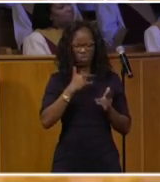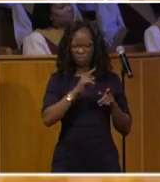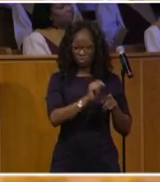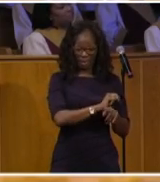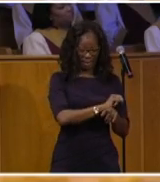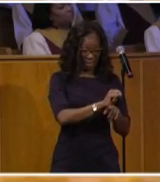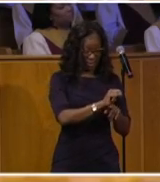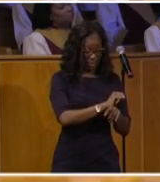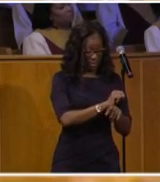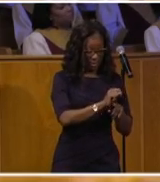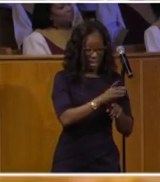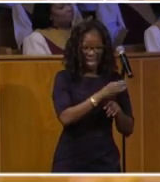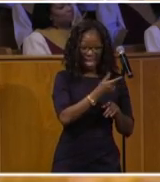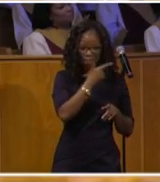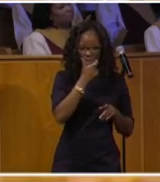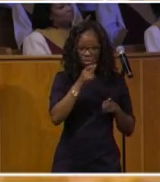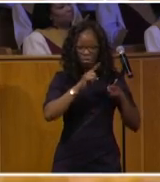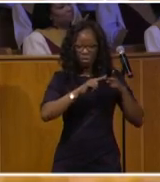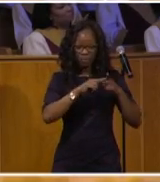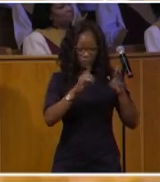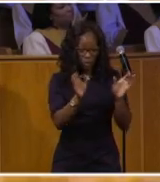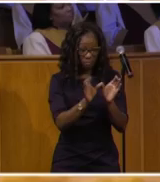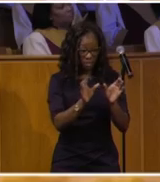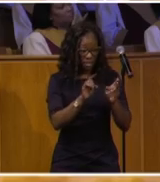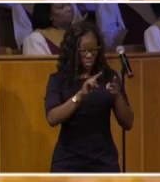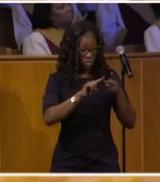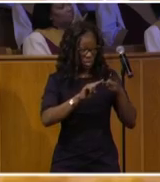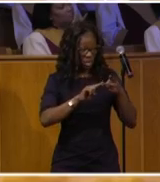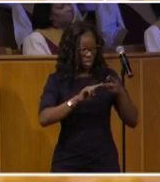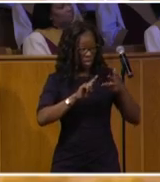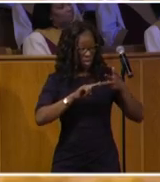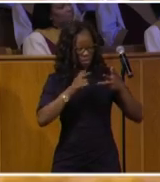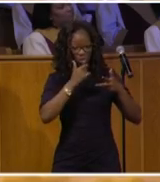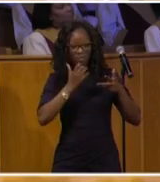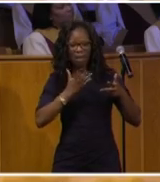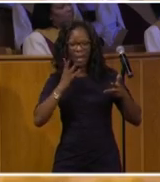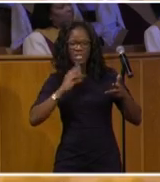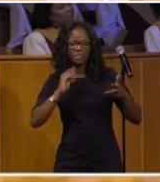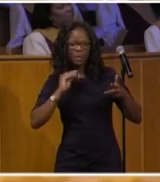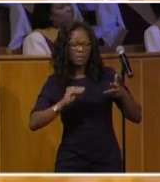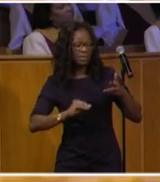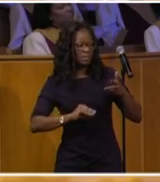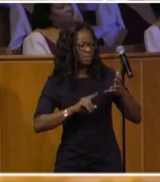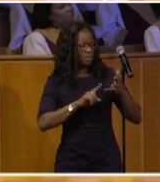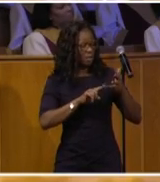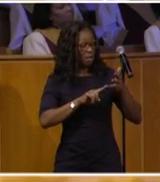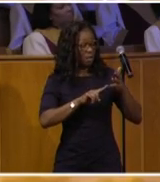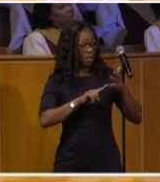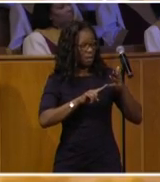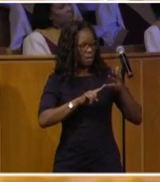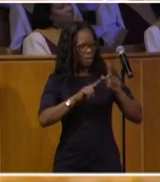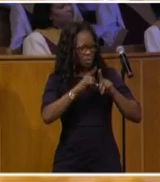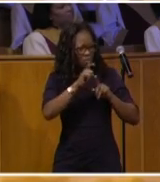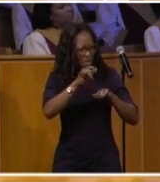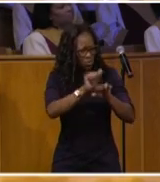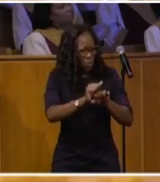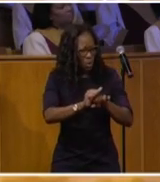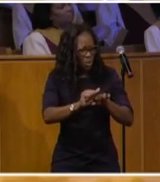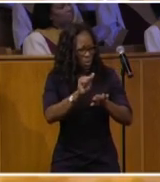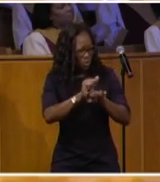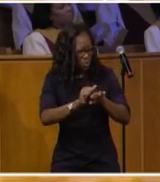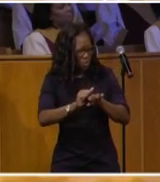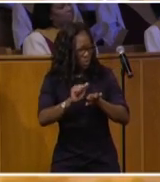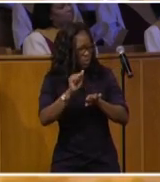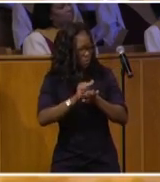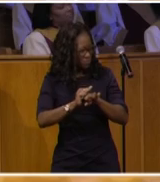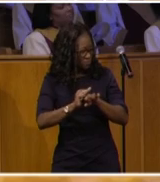training and because you have the certification and because you've had a lot of experience in it. You got to work in it. Yeah.